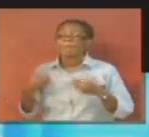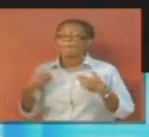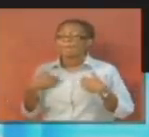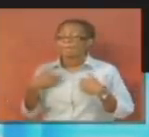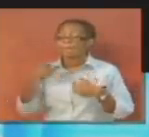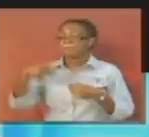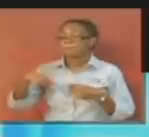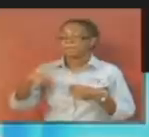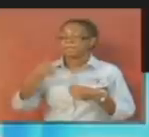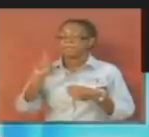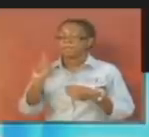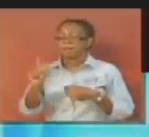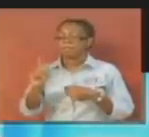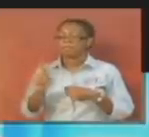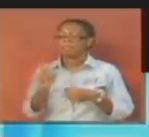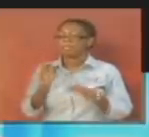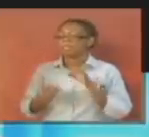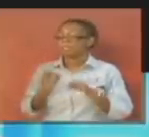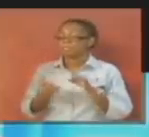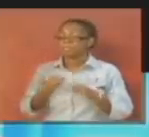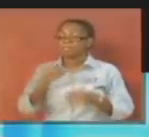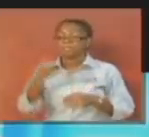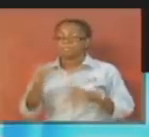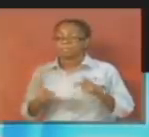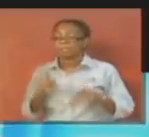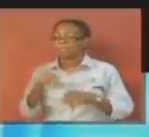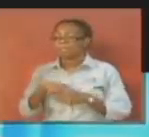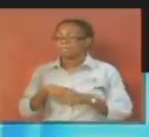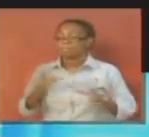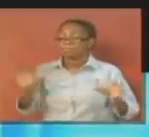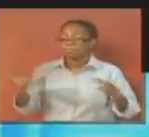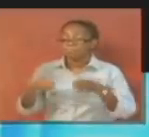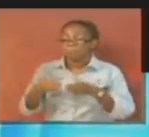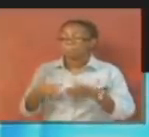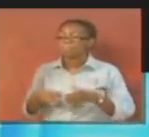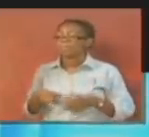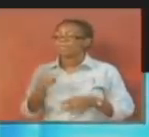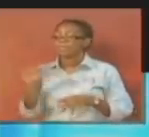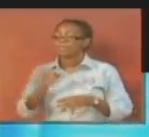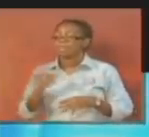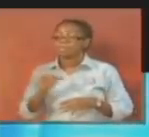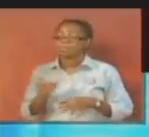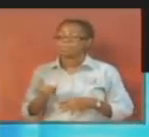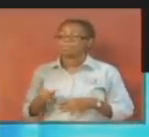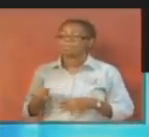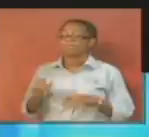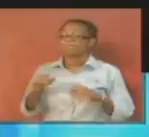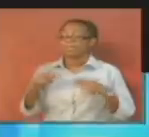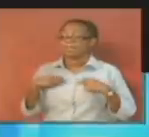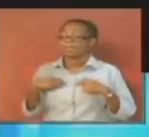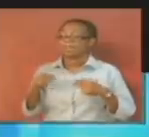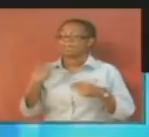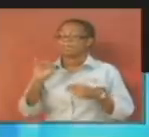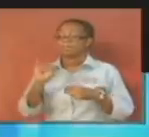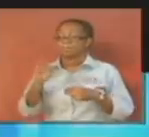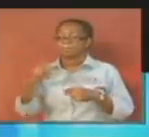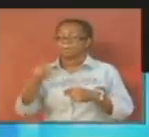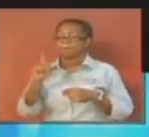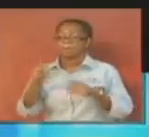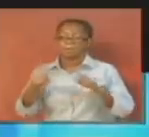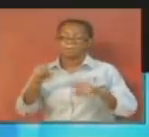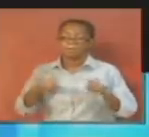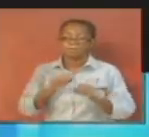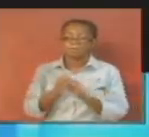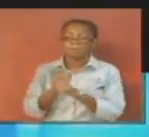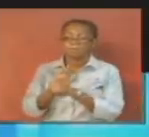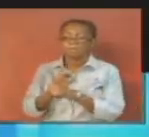other persons in that cluster would also likely be candidates for the P1 variant. And my question